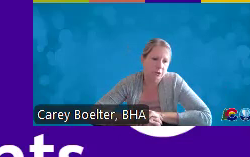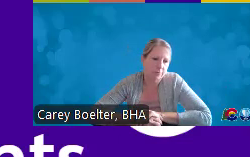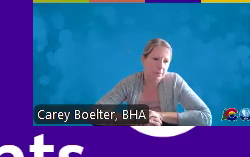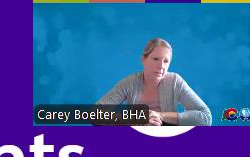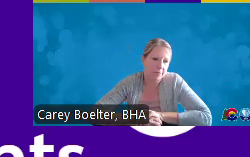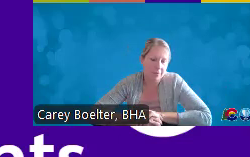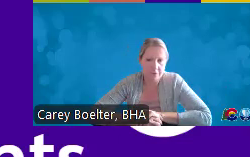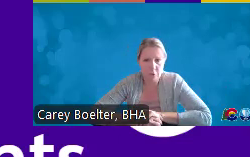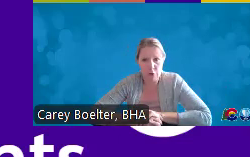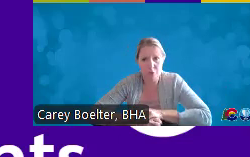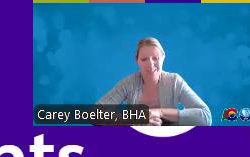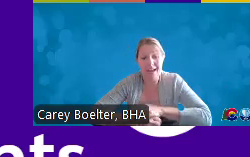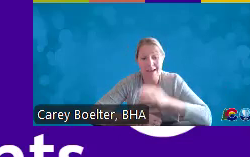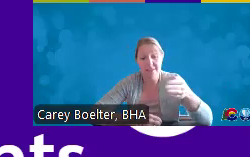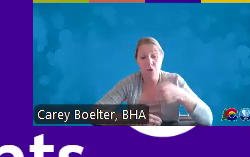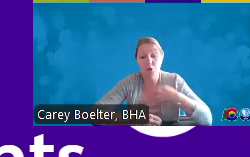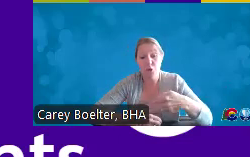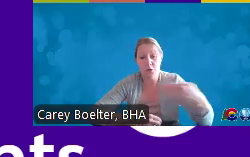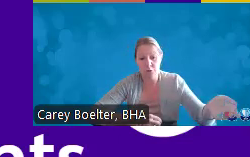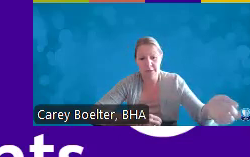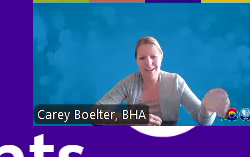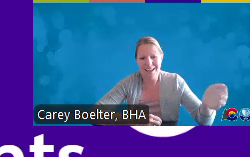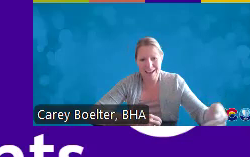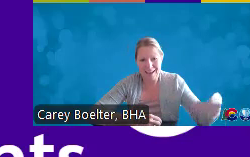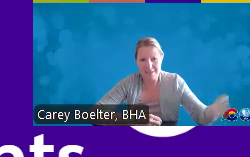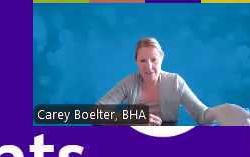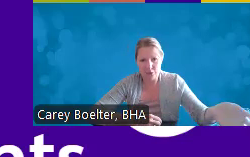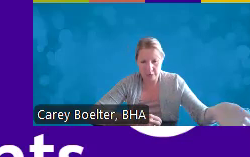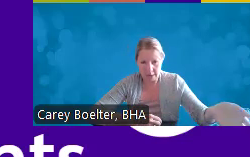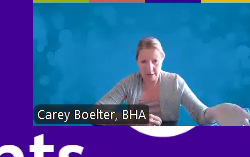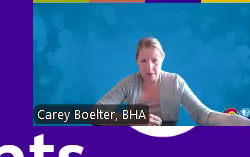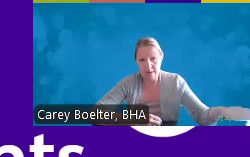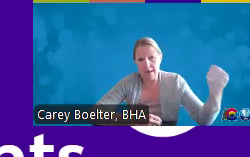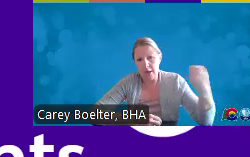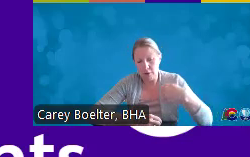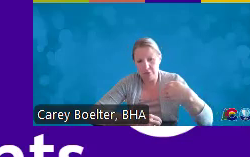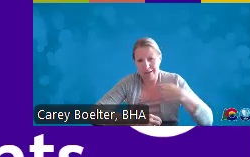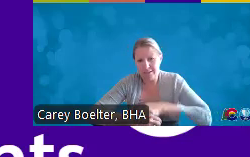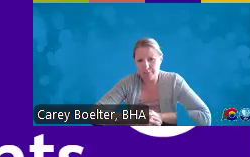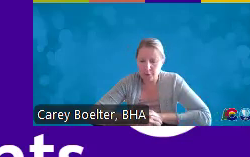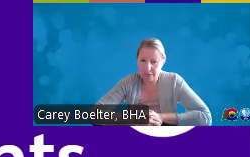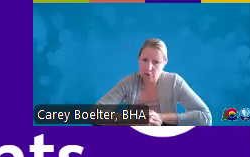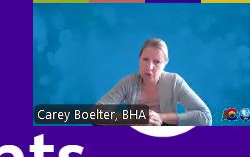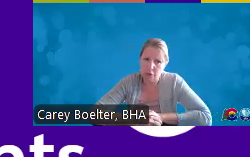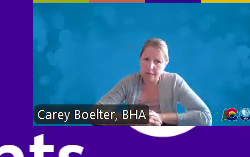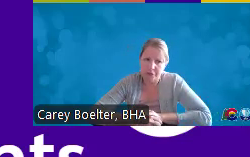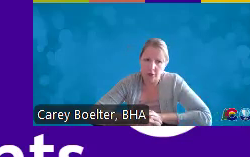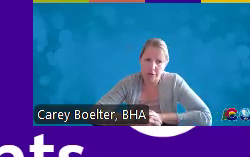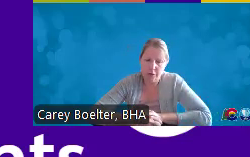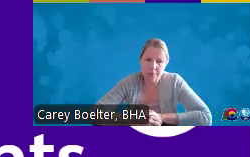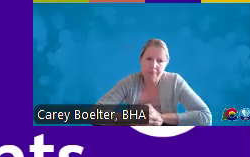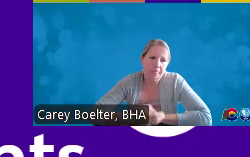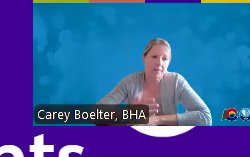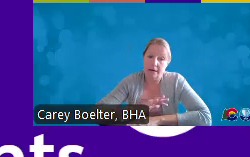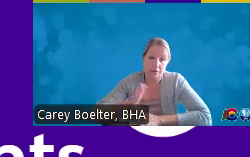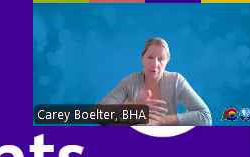electronic version, PDF fillable, and we ask that you do use it as it is created. However, that gets built into your